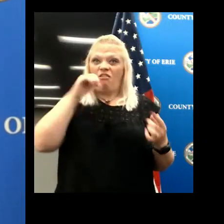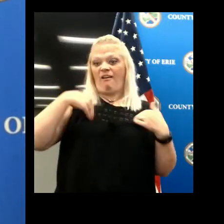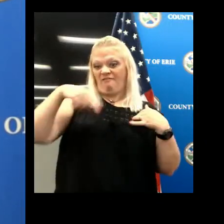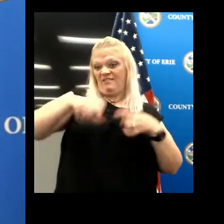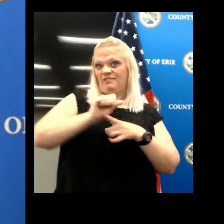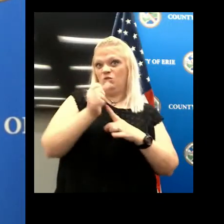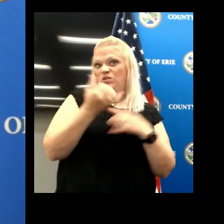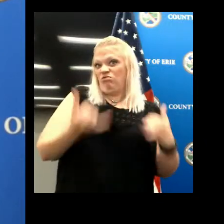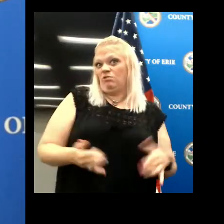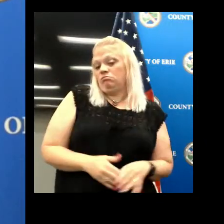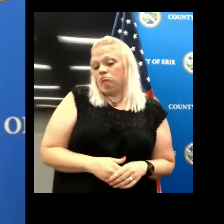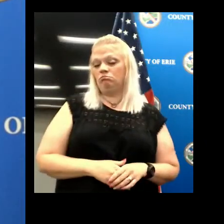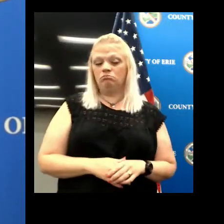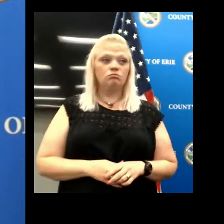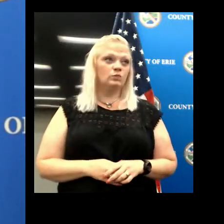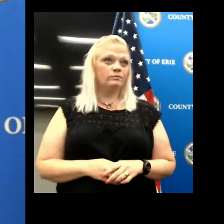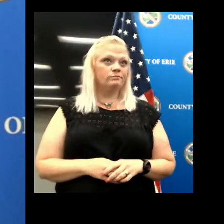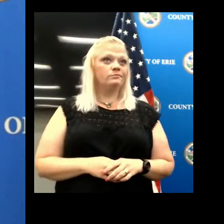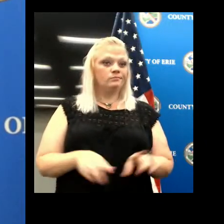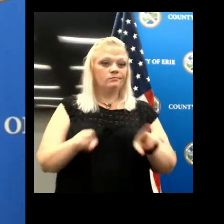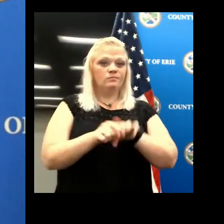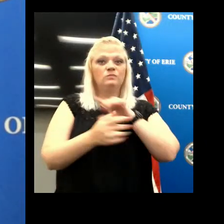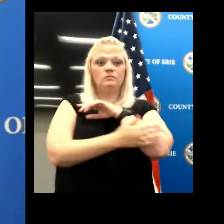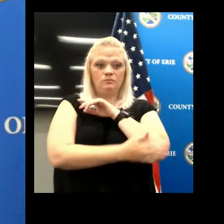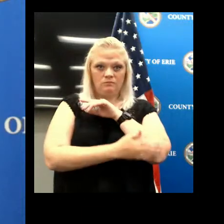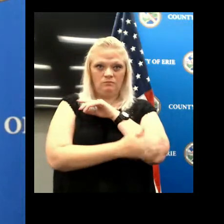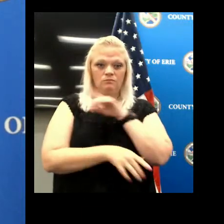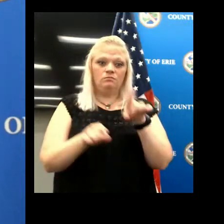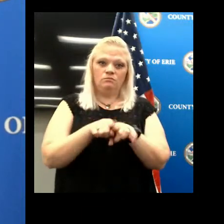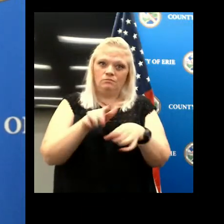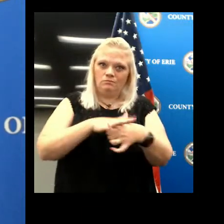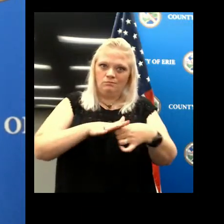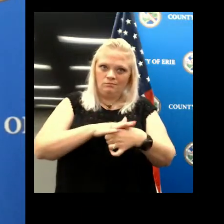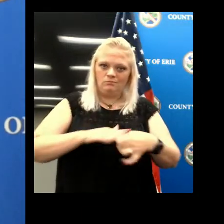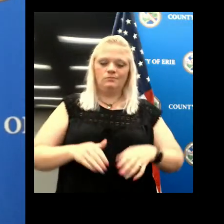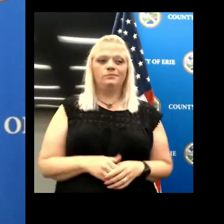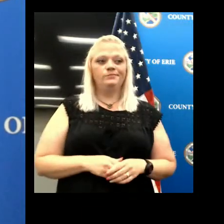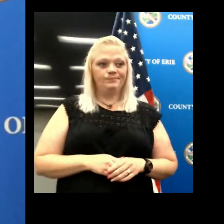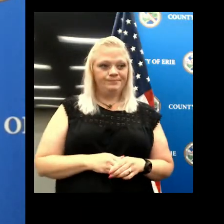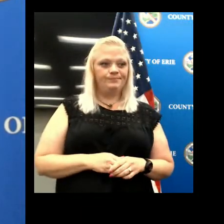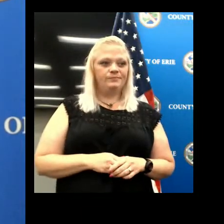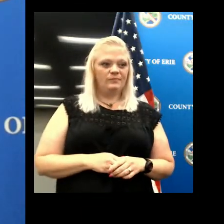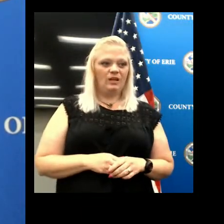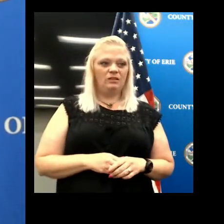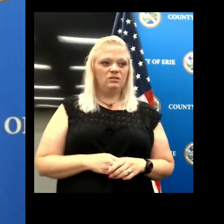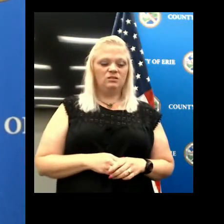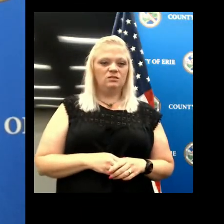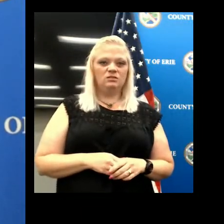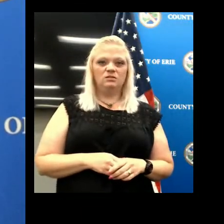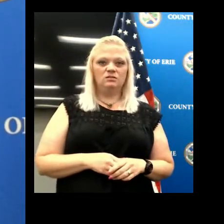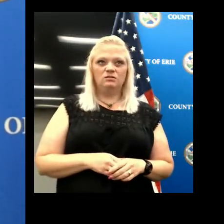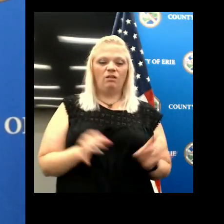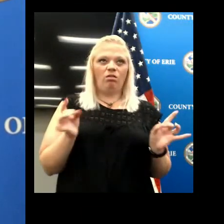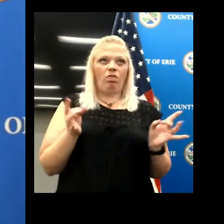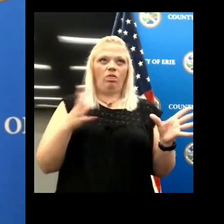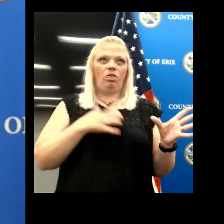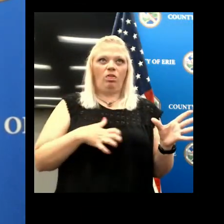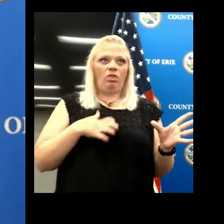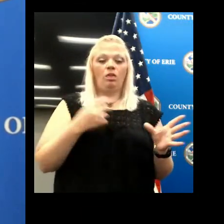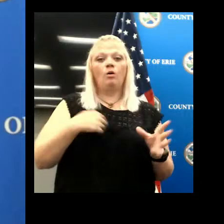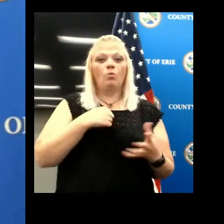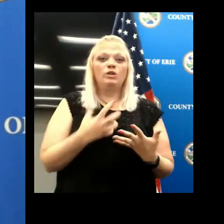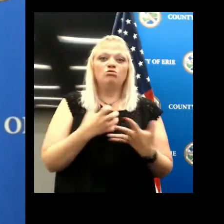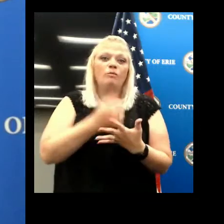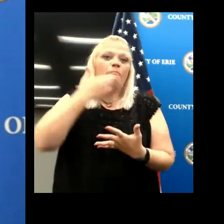today, as a country and still as a region. So it disgusts me to hear that, because we deserve better from our